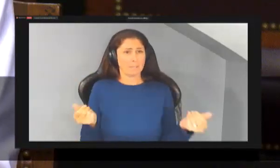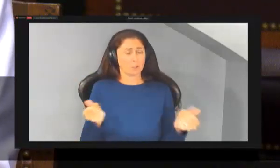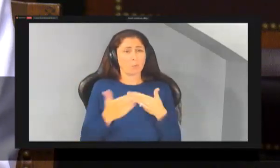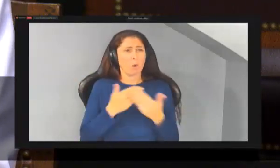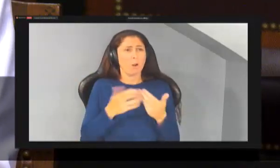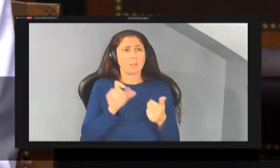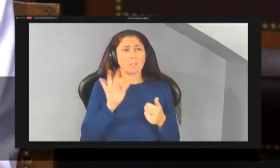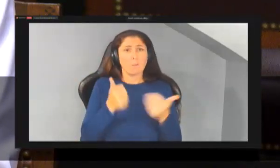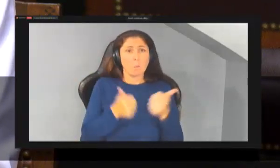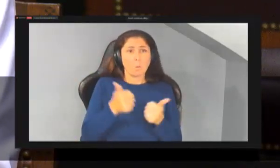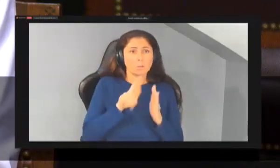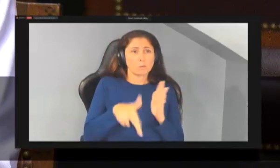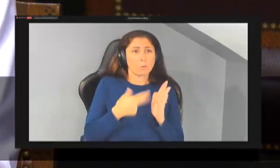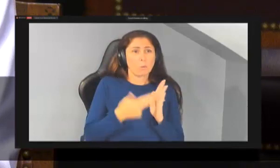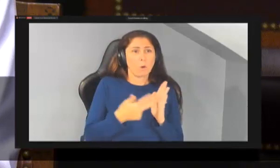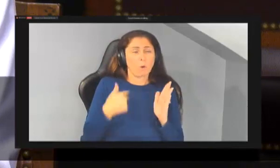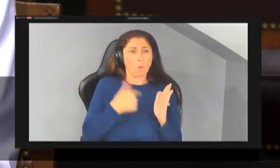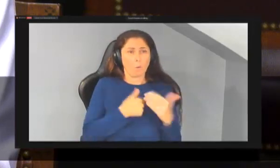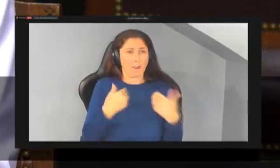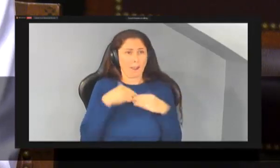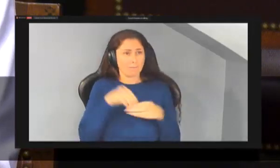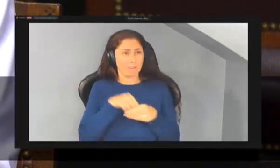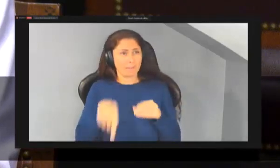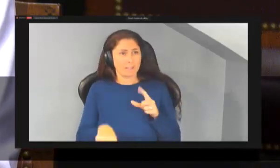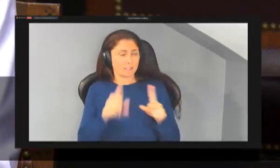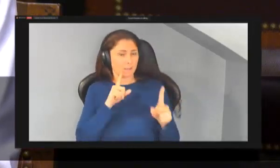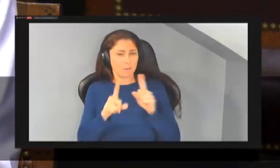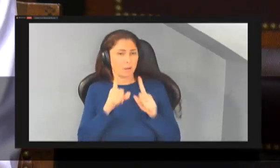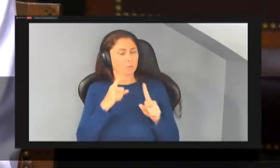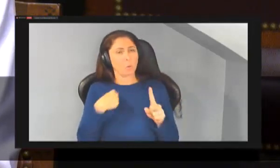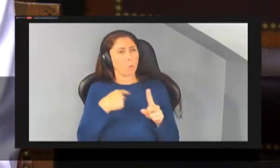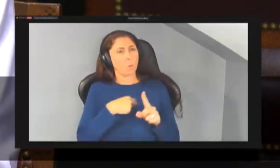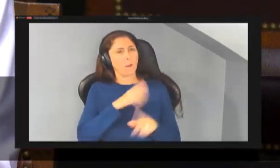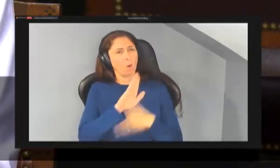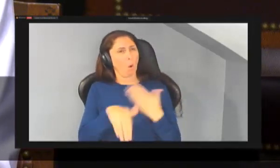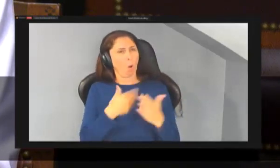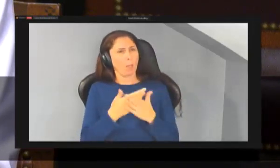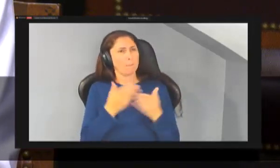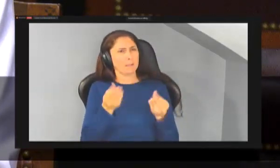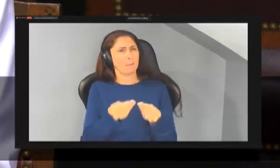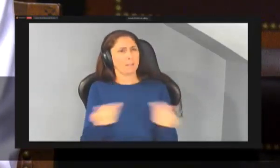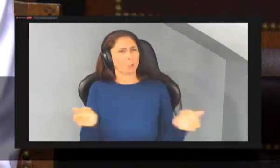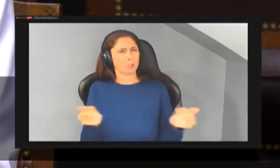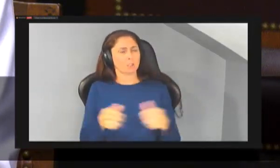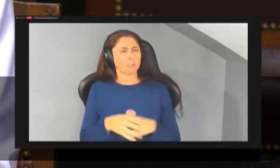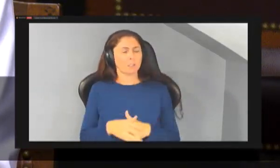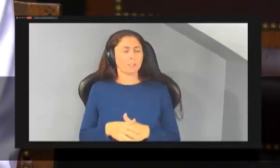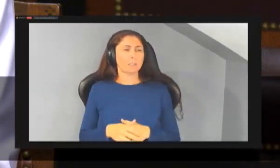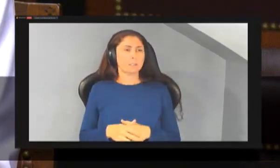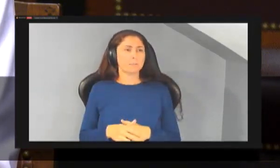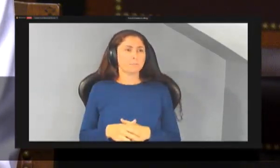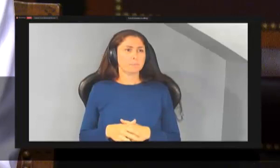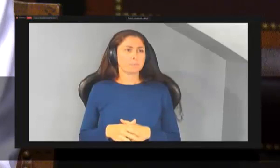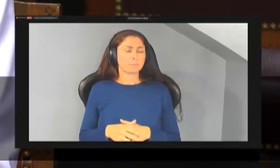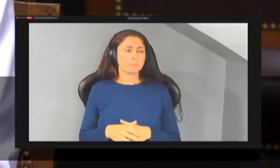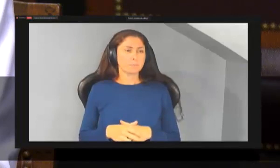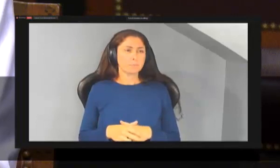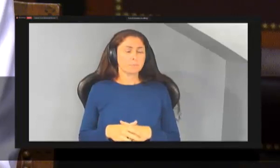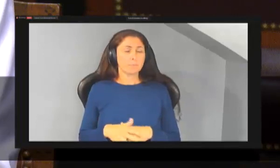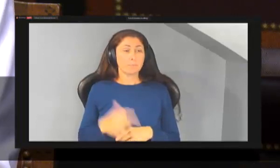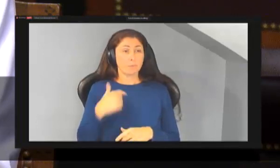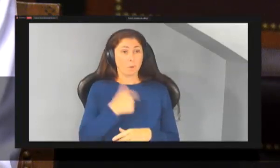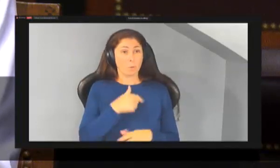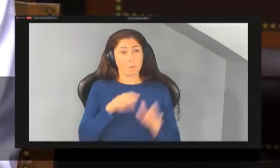may play in this conversation, we have all been diminished. And that we find ourselves